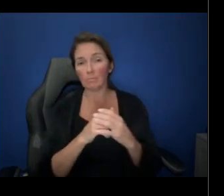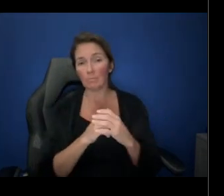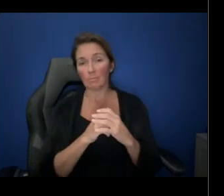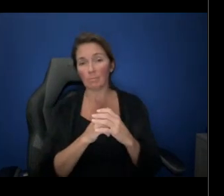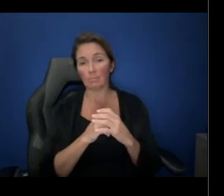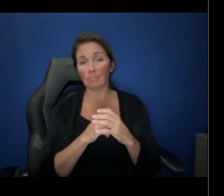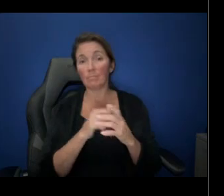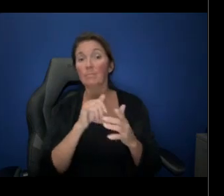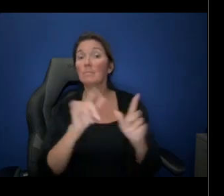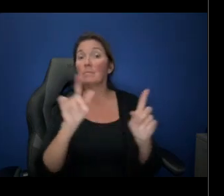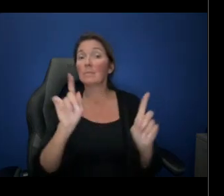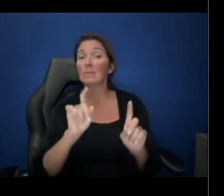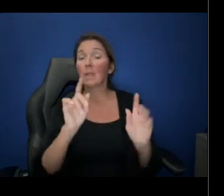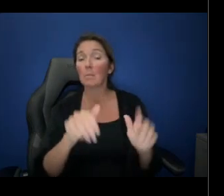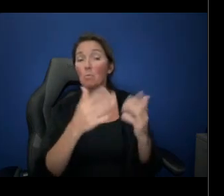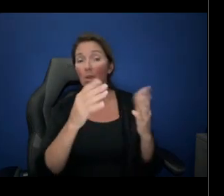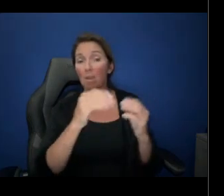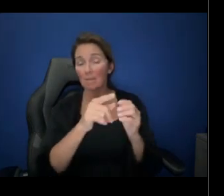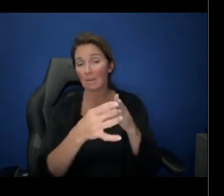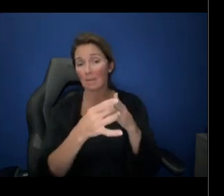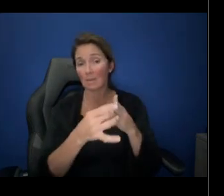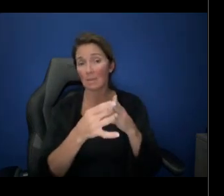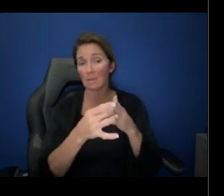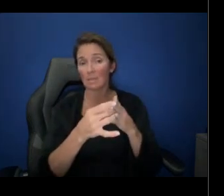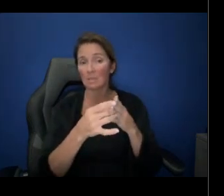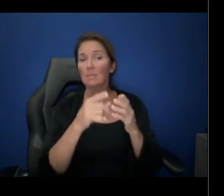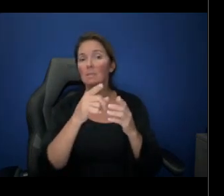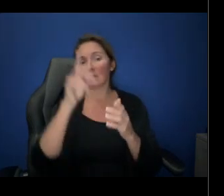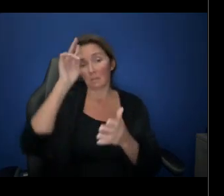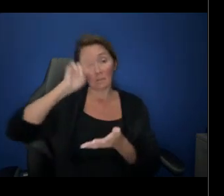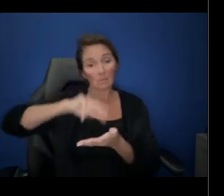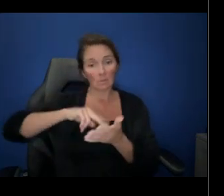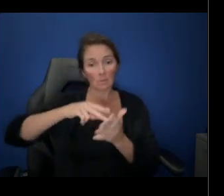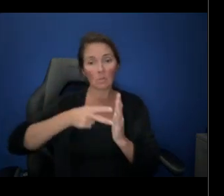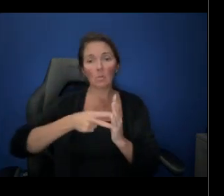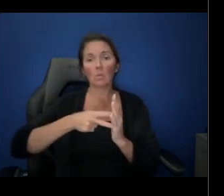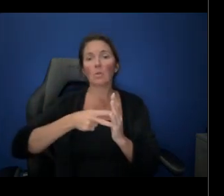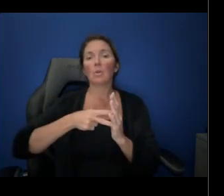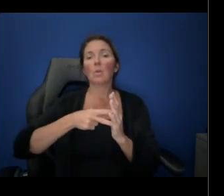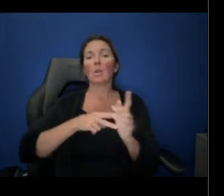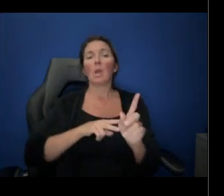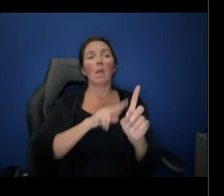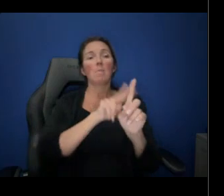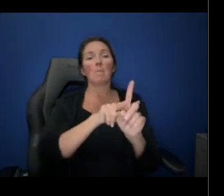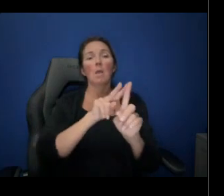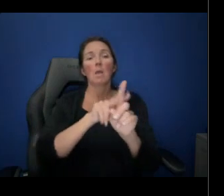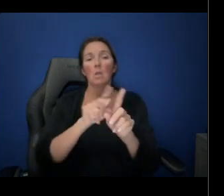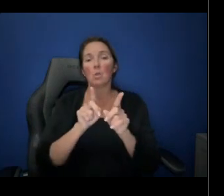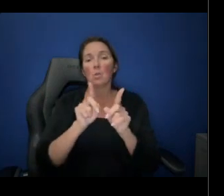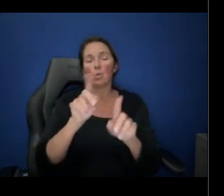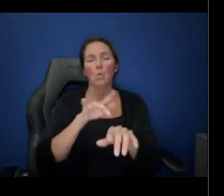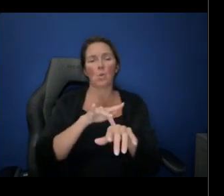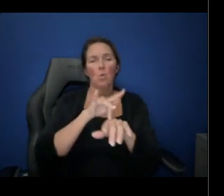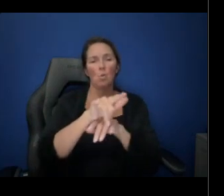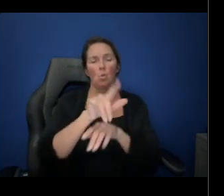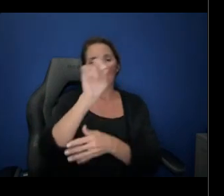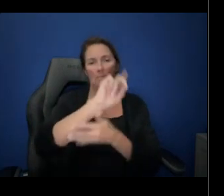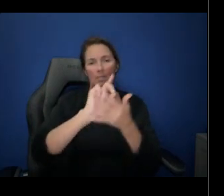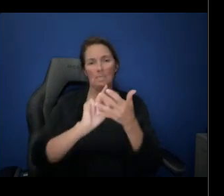The tests provided in the guidelines are intended to be applied during the early